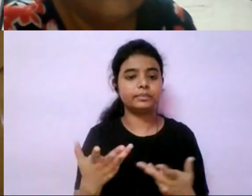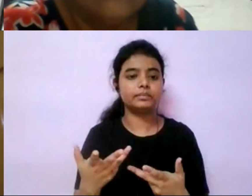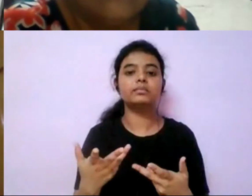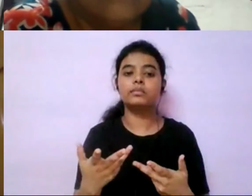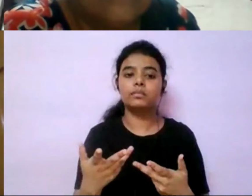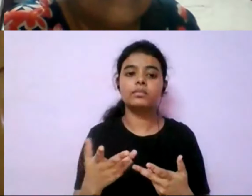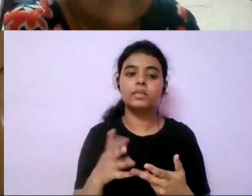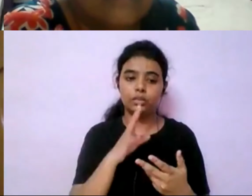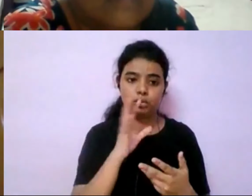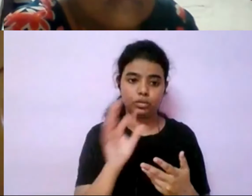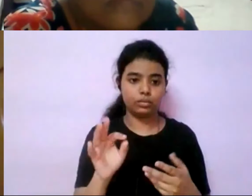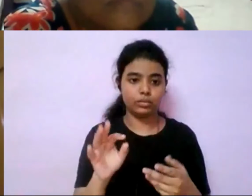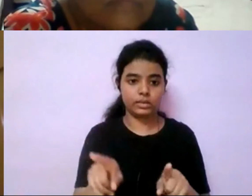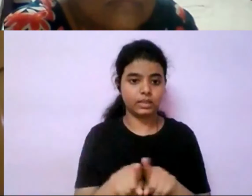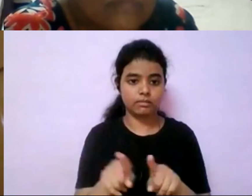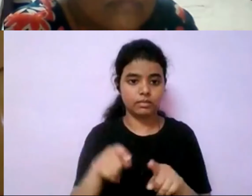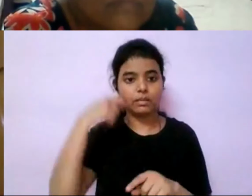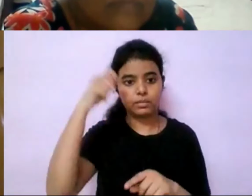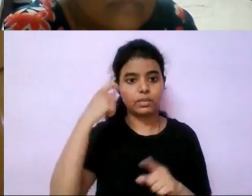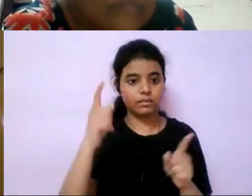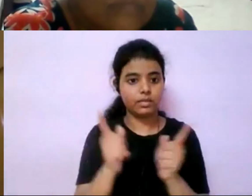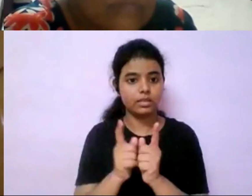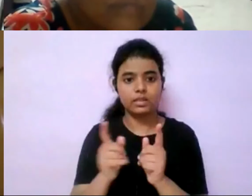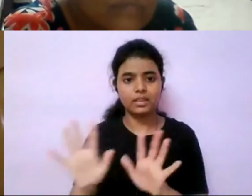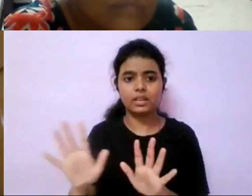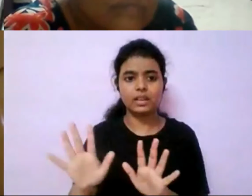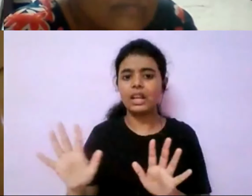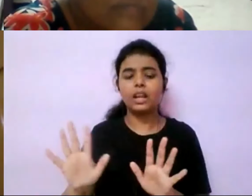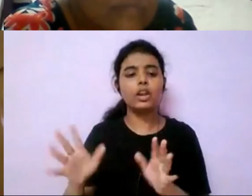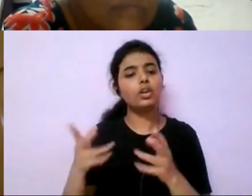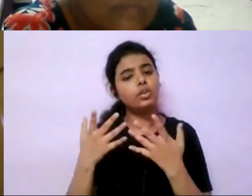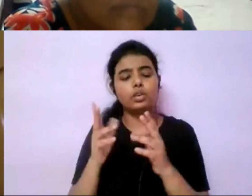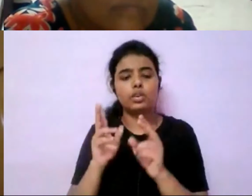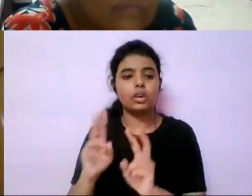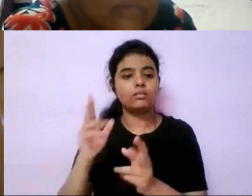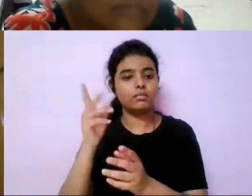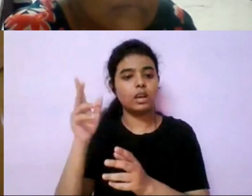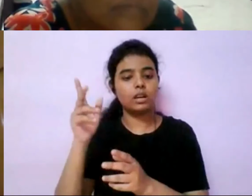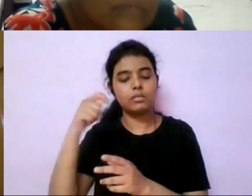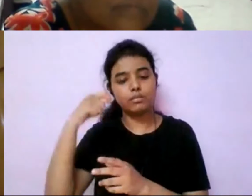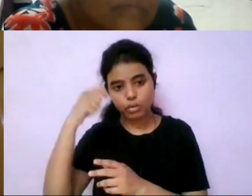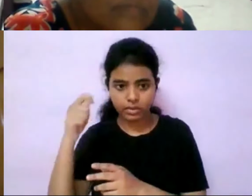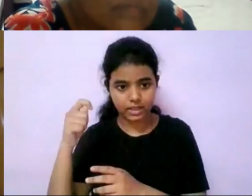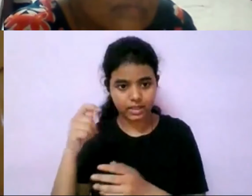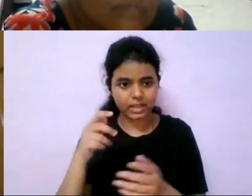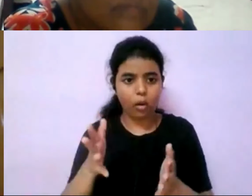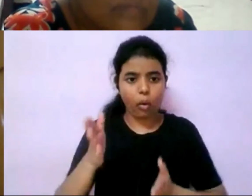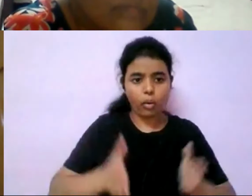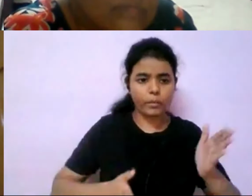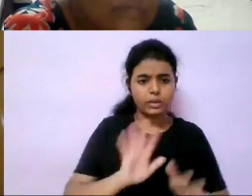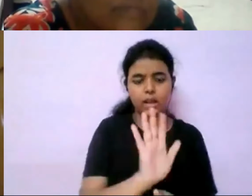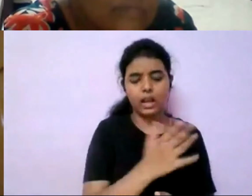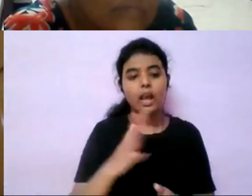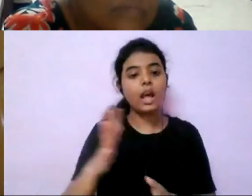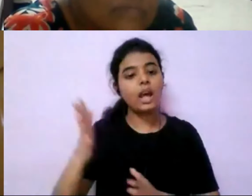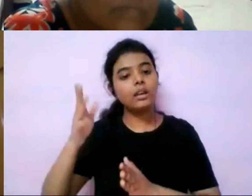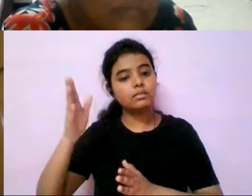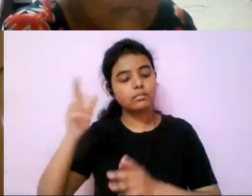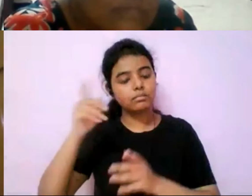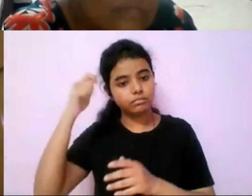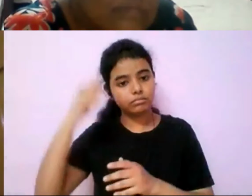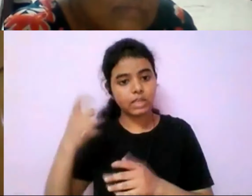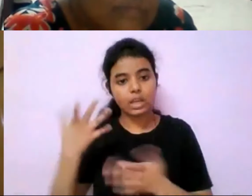action, like the films, that regular films, non-animated films that we watch, they said they would have been uncomfortable dealing with it.